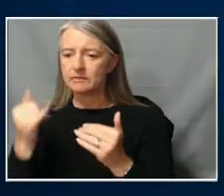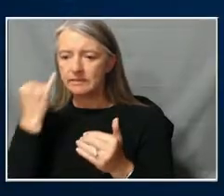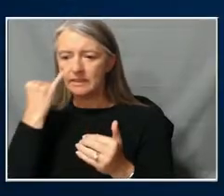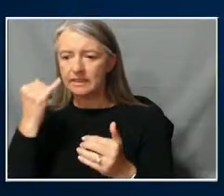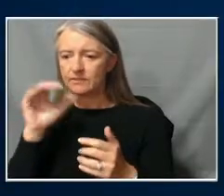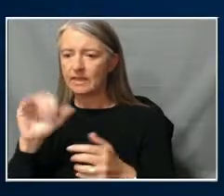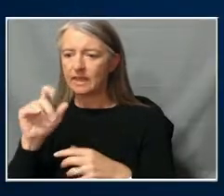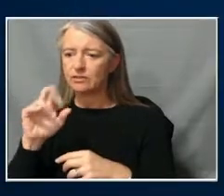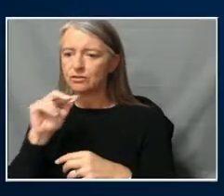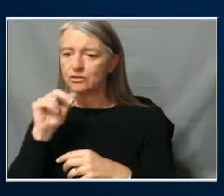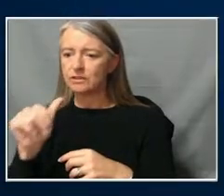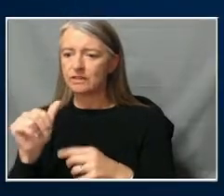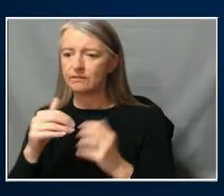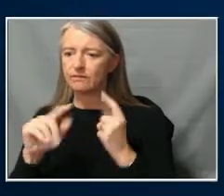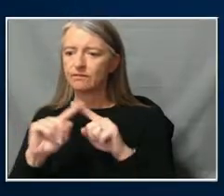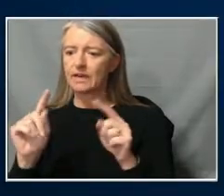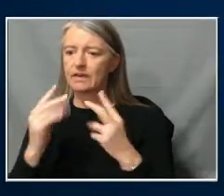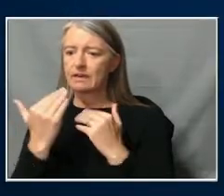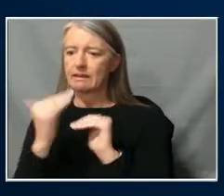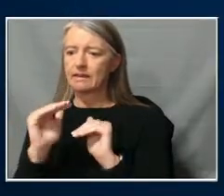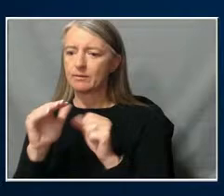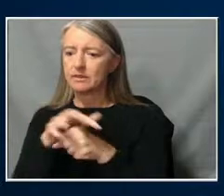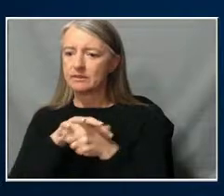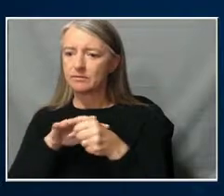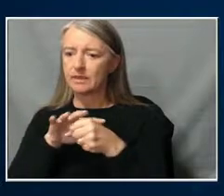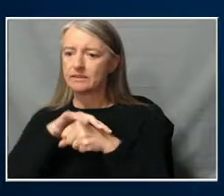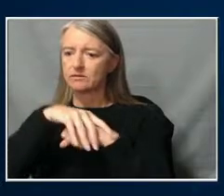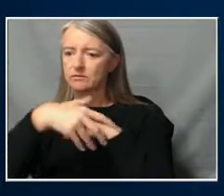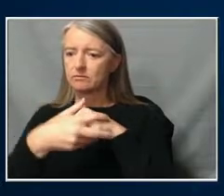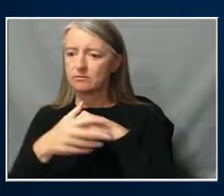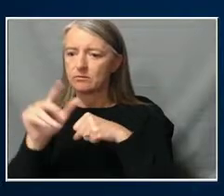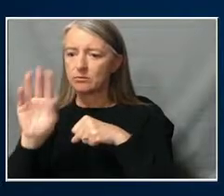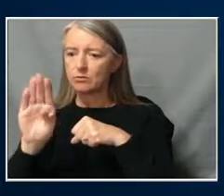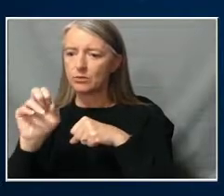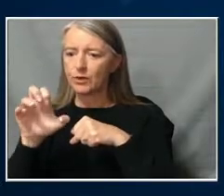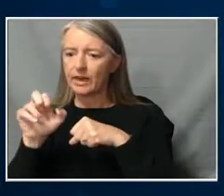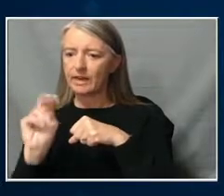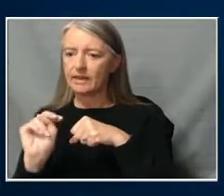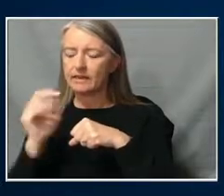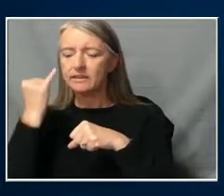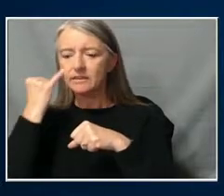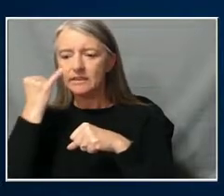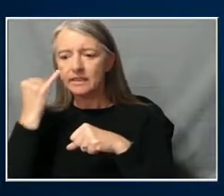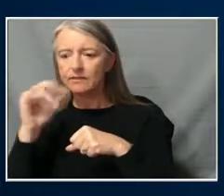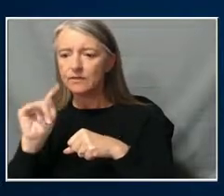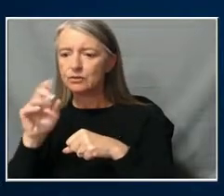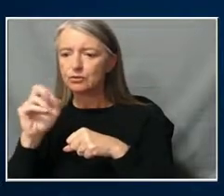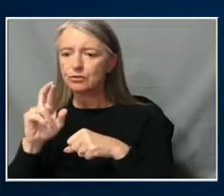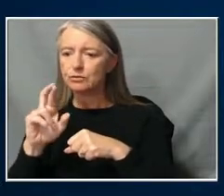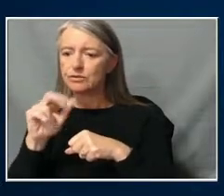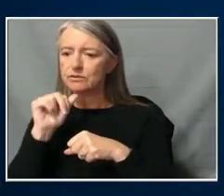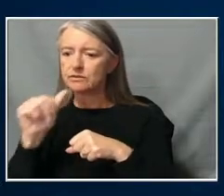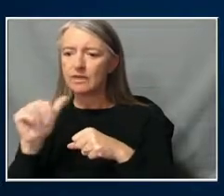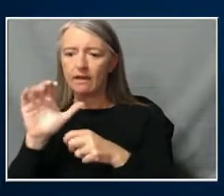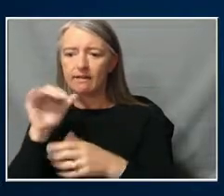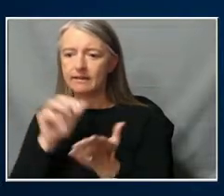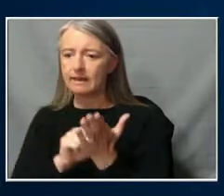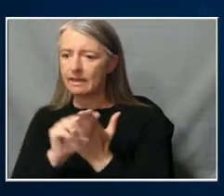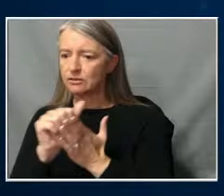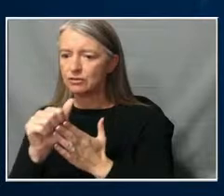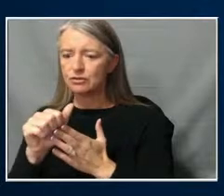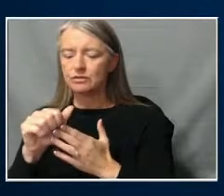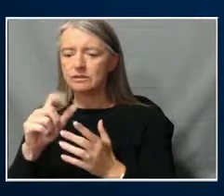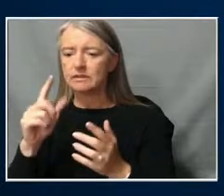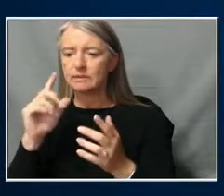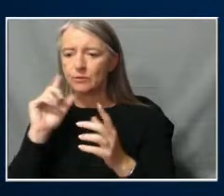limited space within the skull or in the brain. And so even if a tumor may be benign, as it grows, it can encroach on